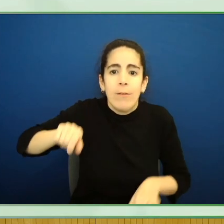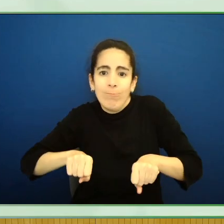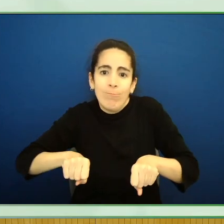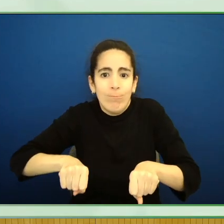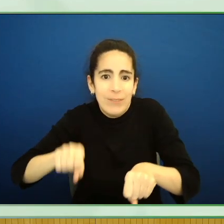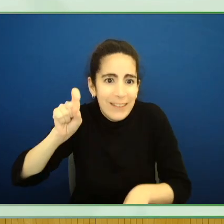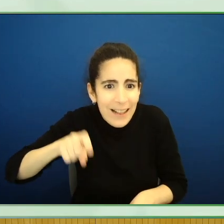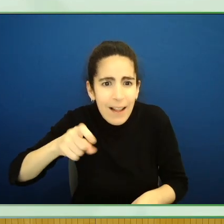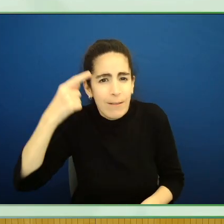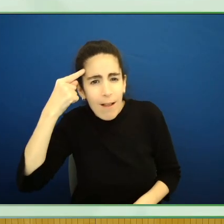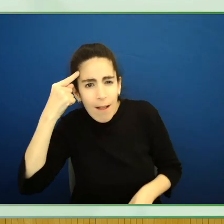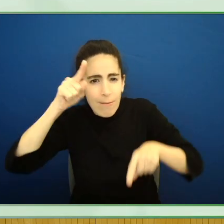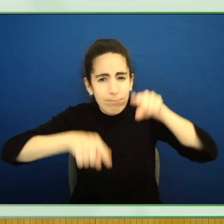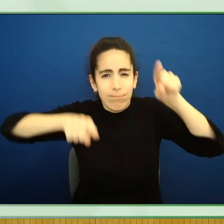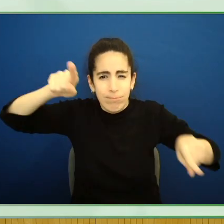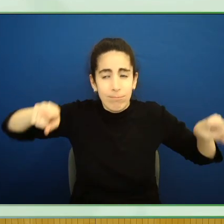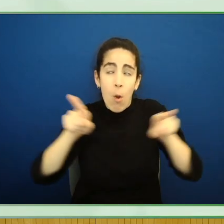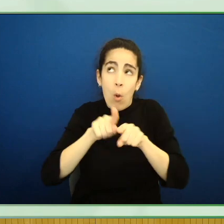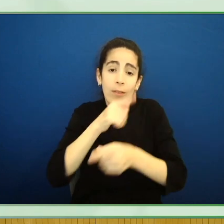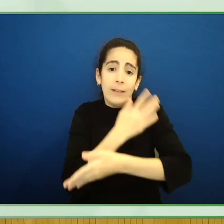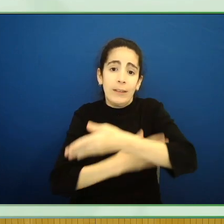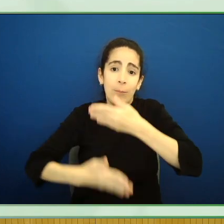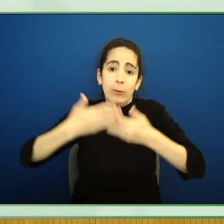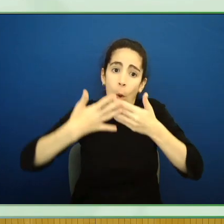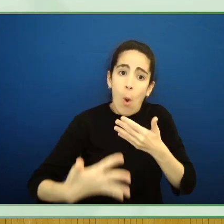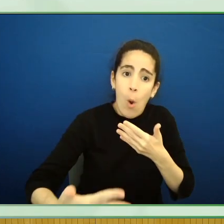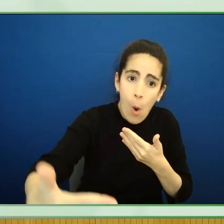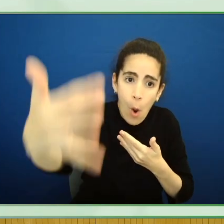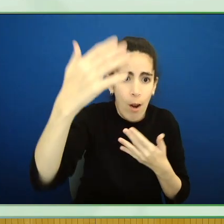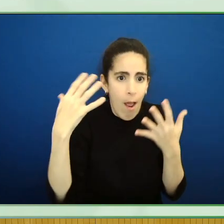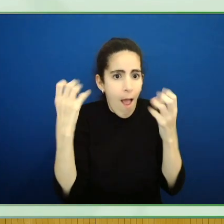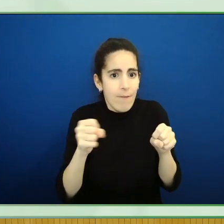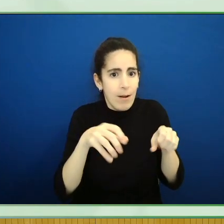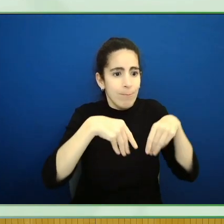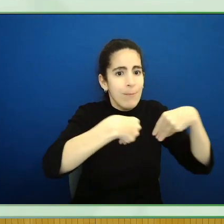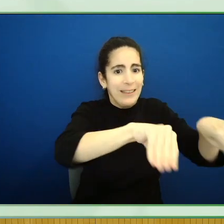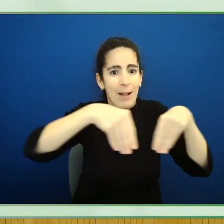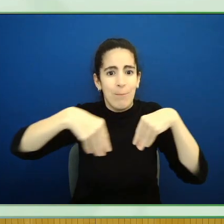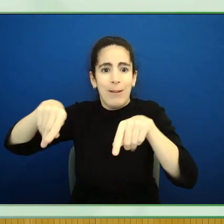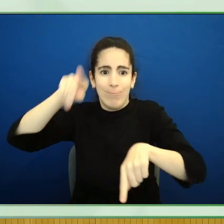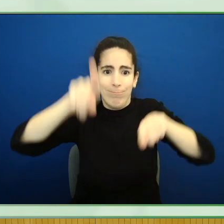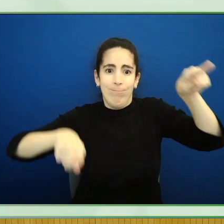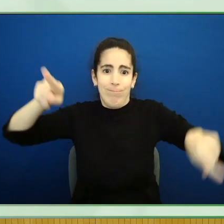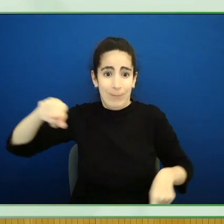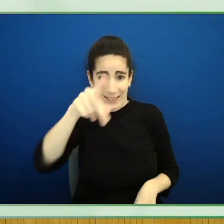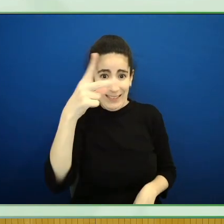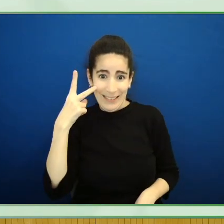of scale. So here's the larger chart. And then you